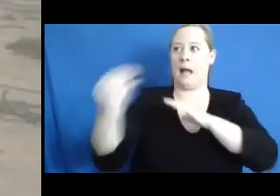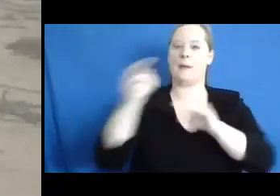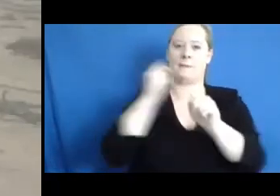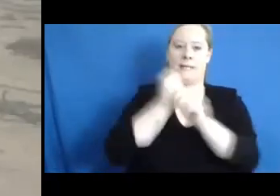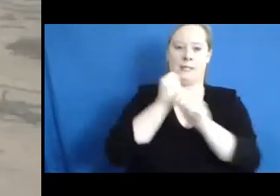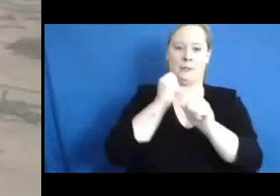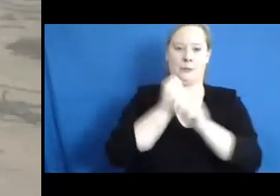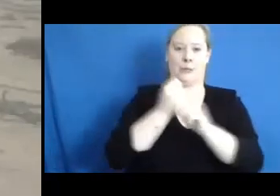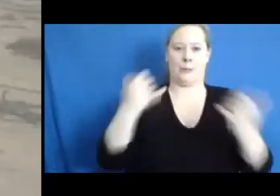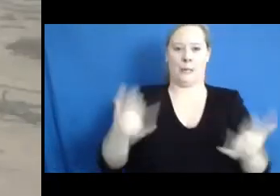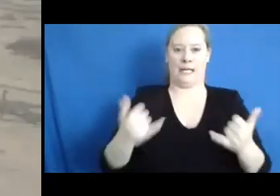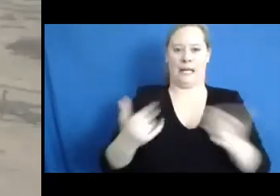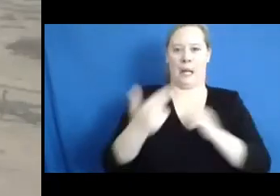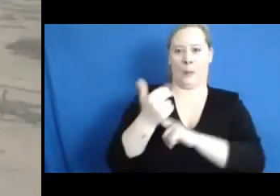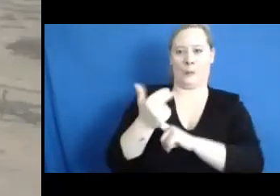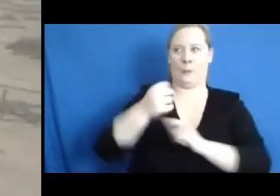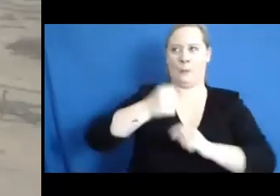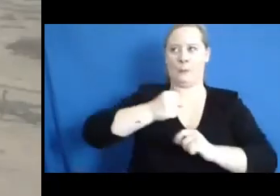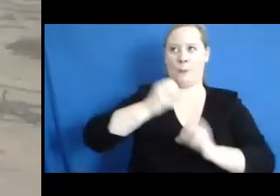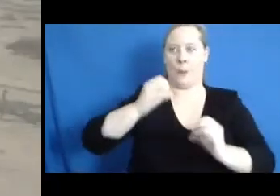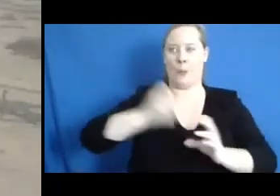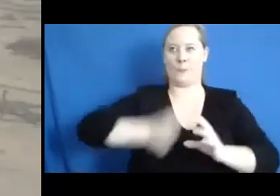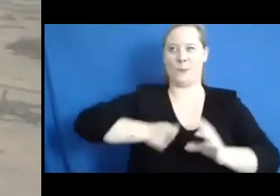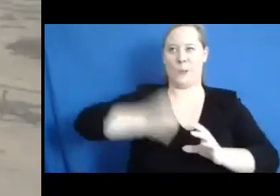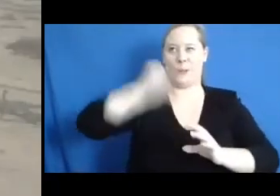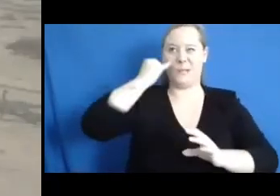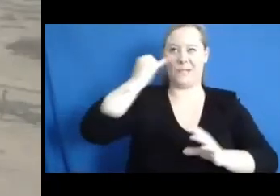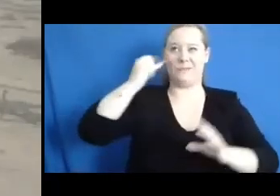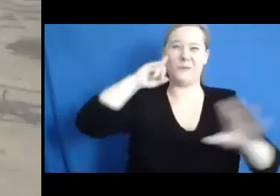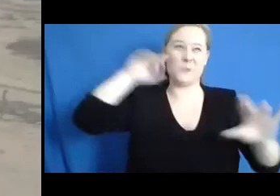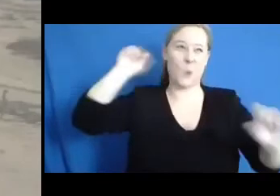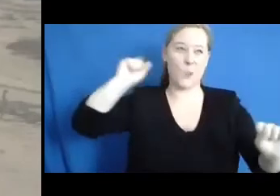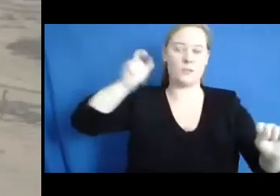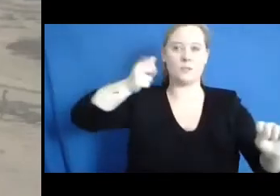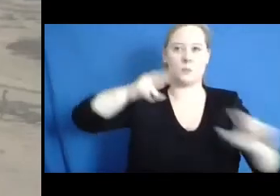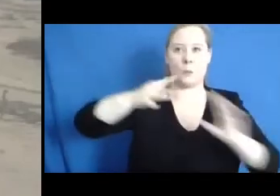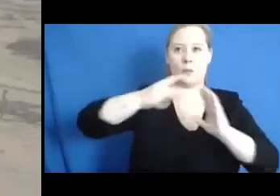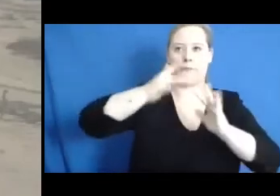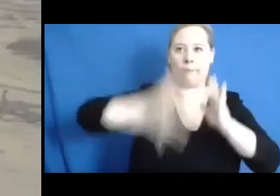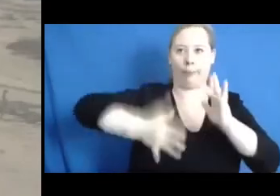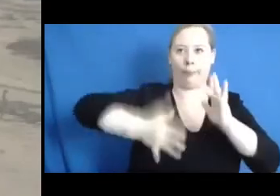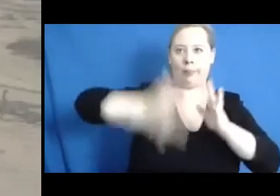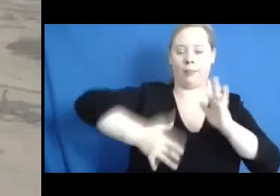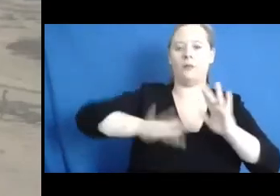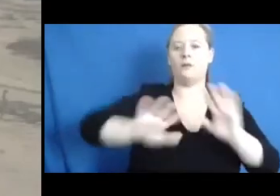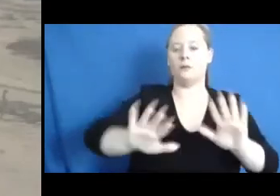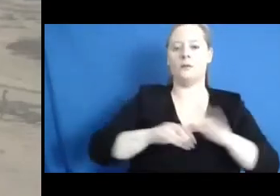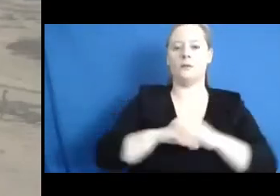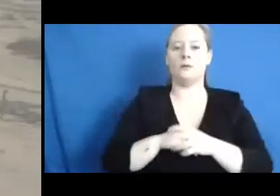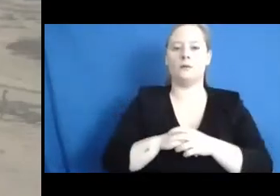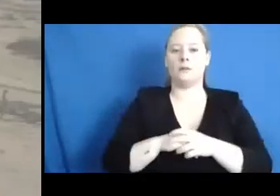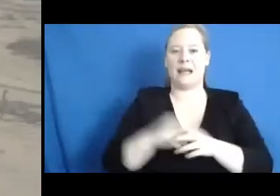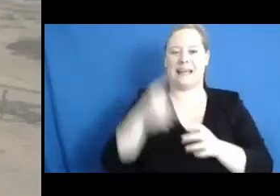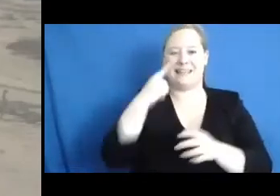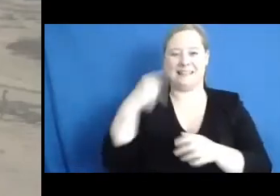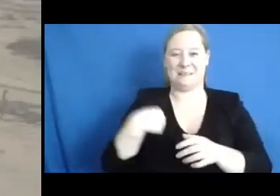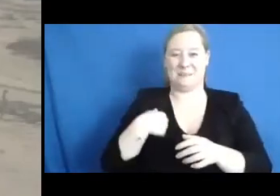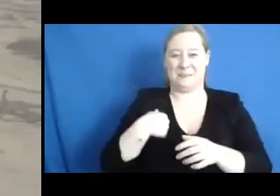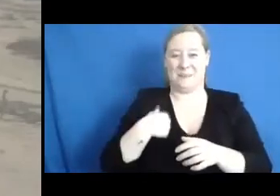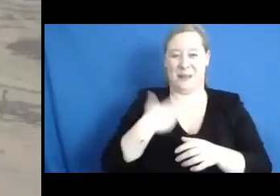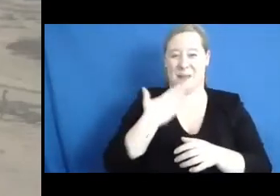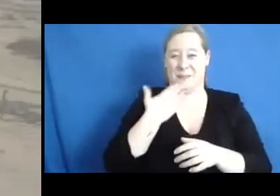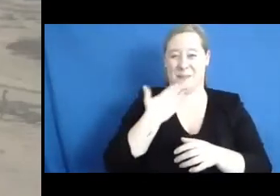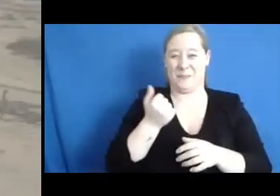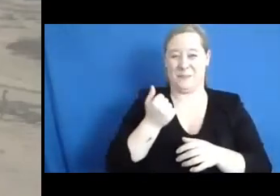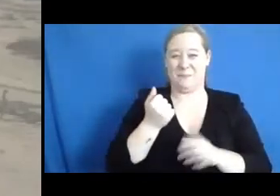so I apologize in advance if there are any road noises or connectivity issues. I think this is my best shot at